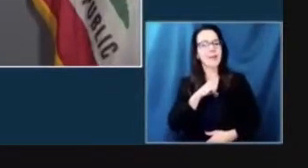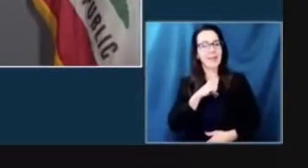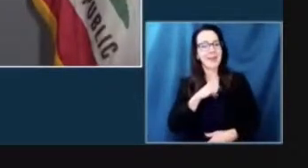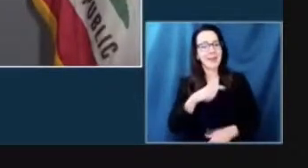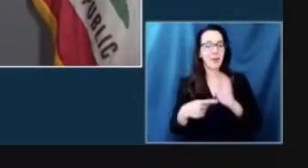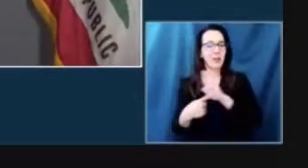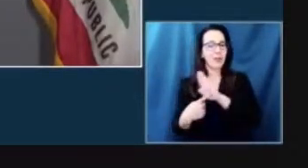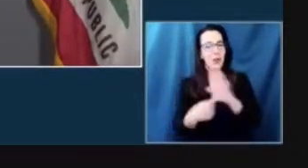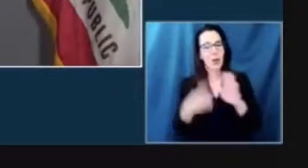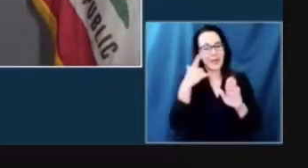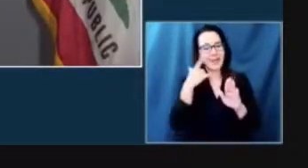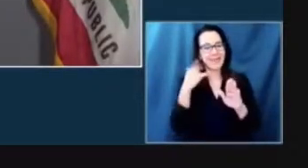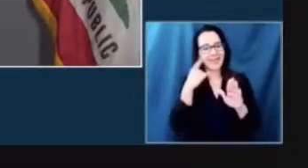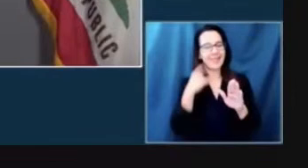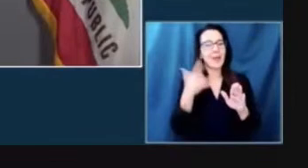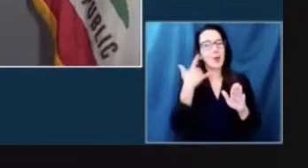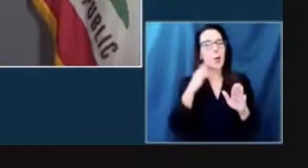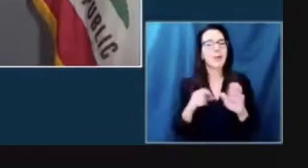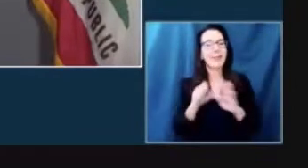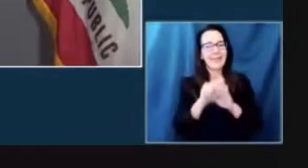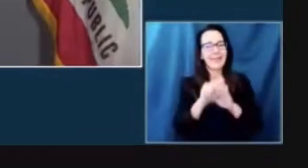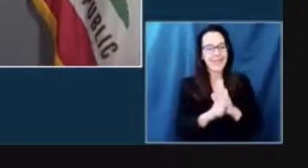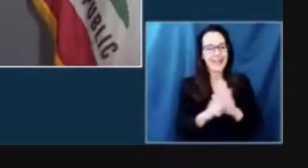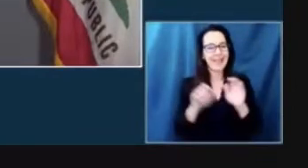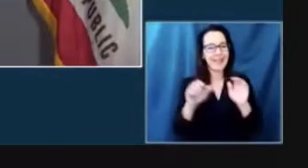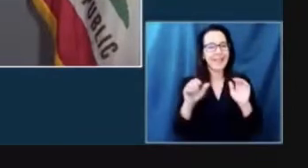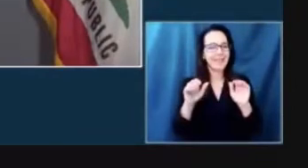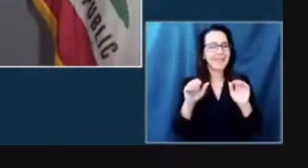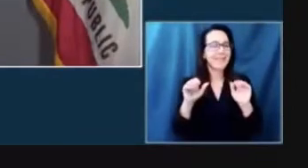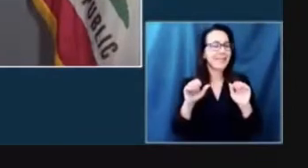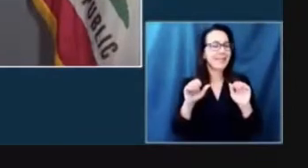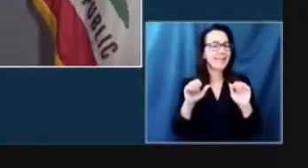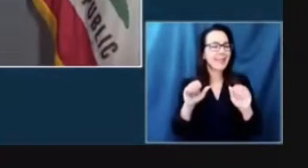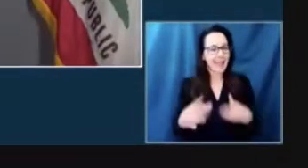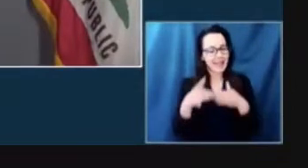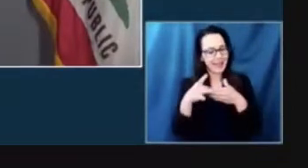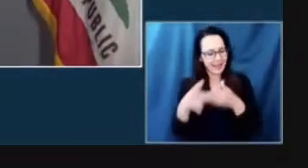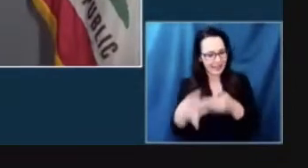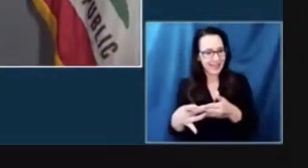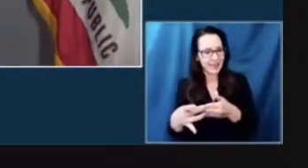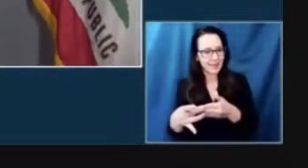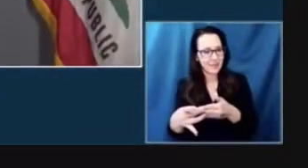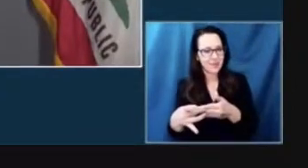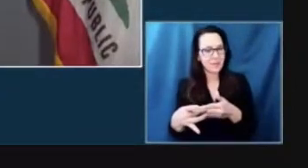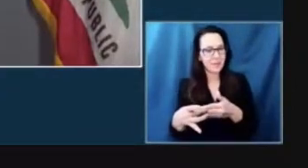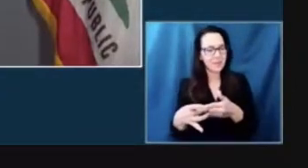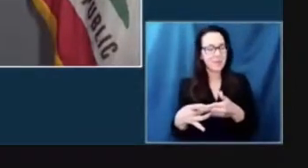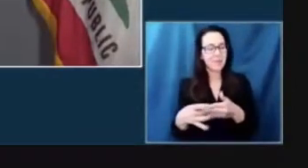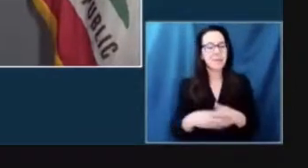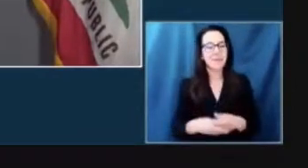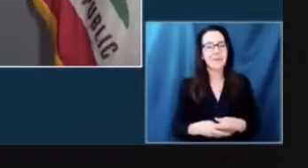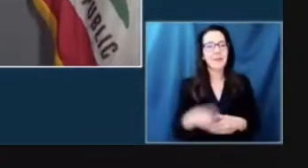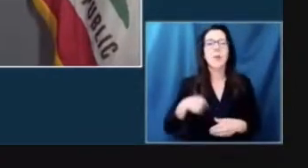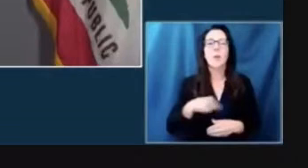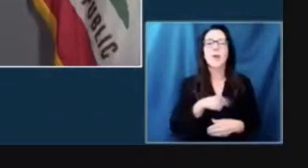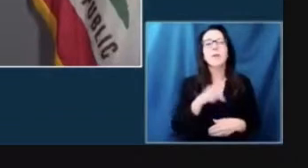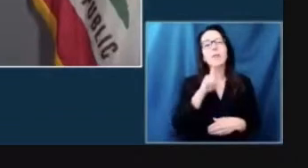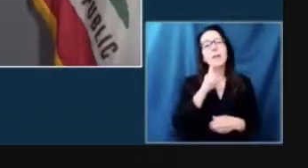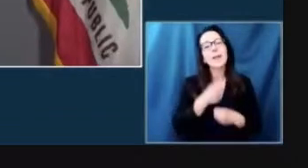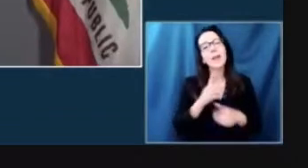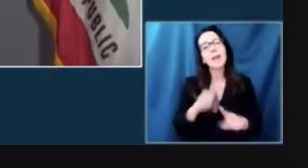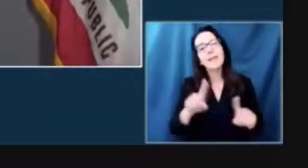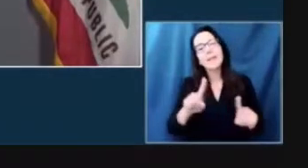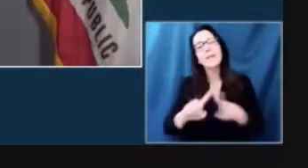of Zoe Lofgren, who chairs our delegation. And we have made a difference in people's lives. Our American